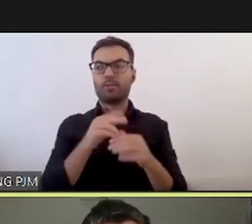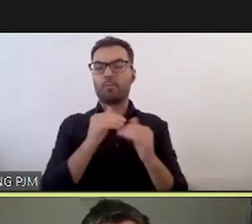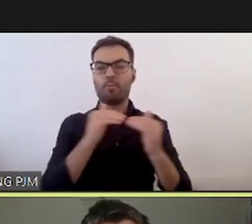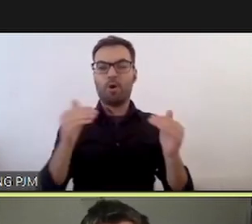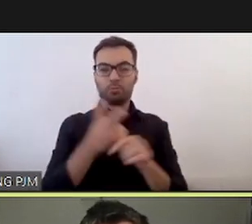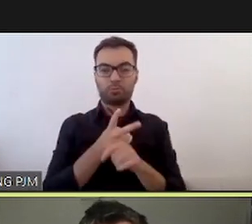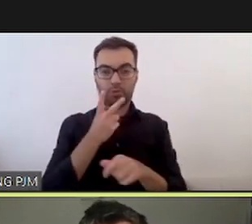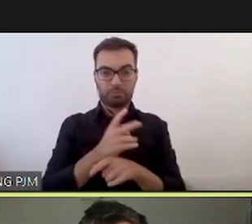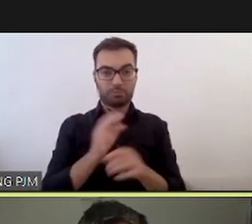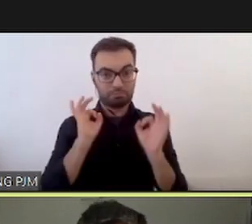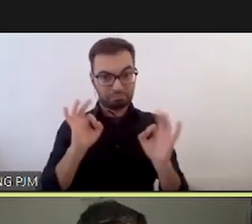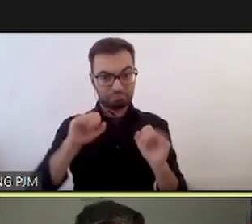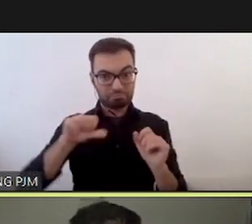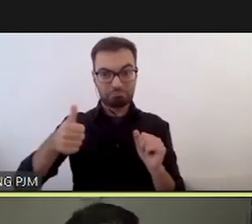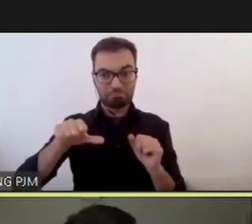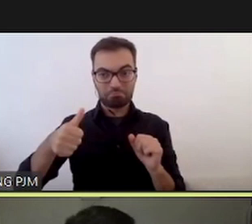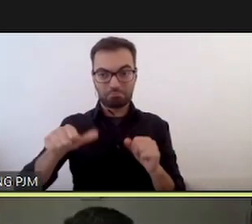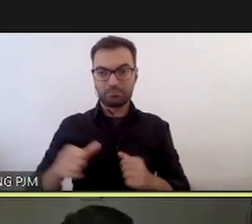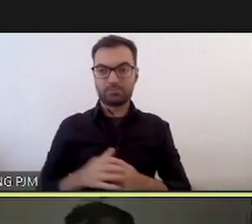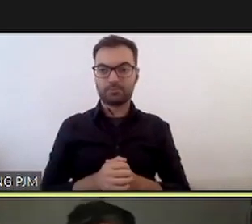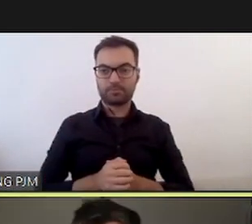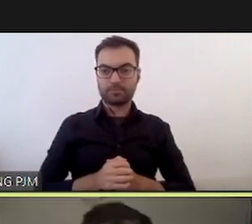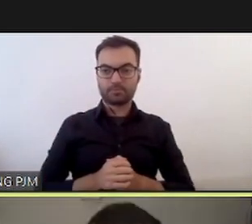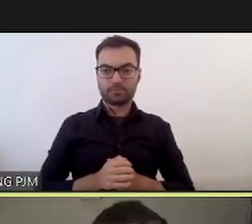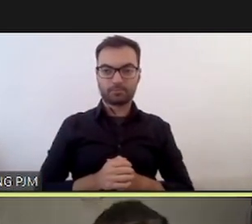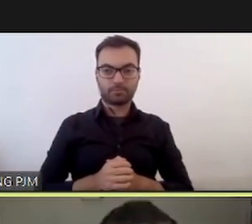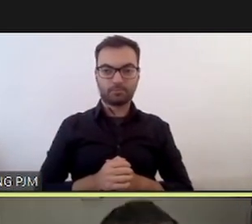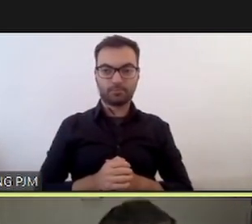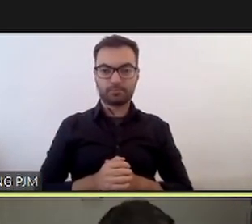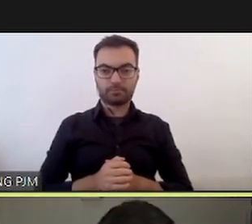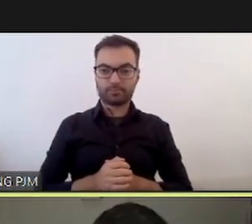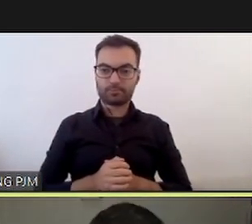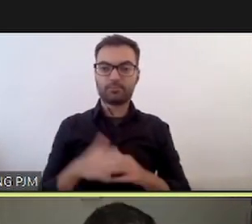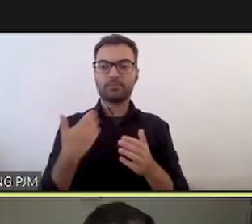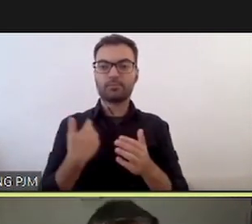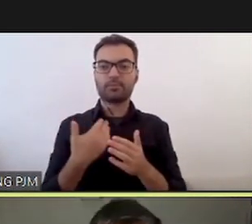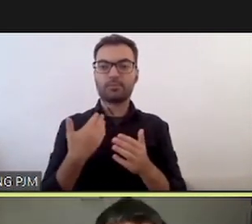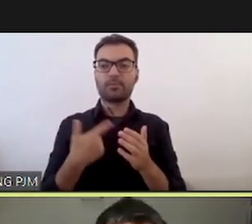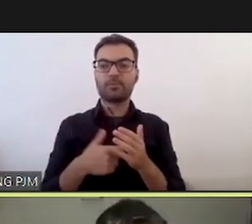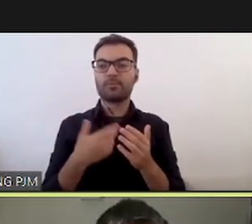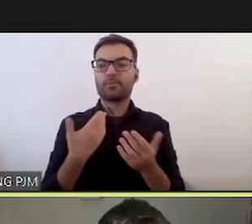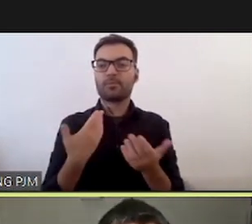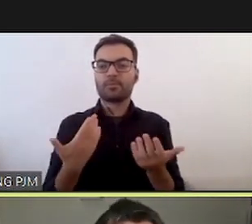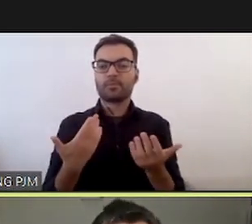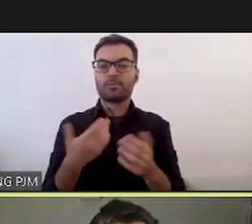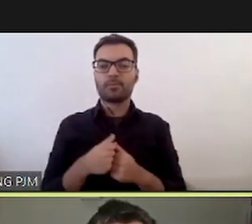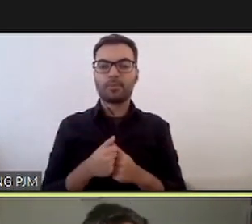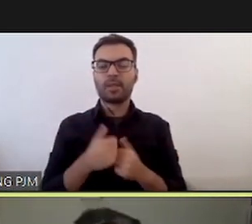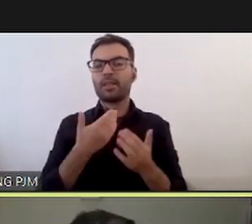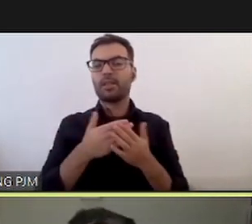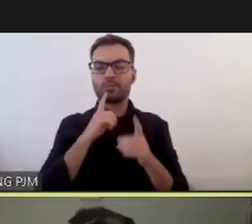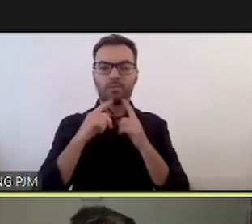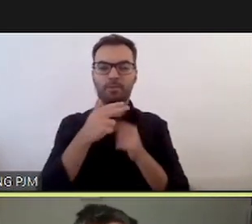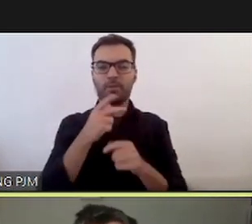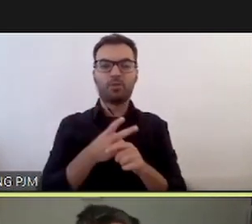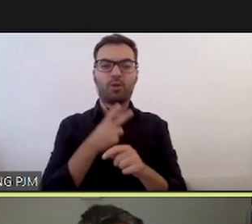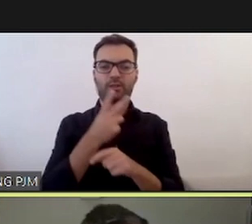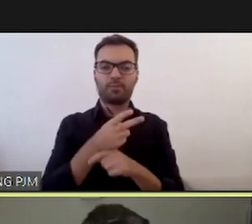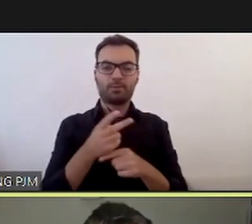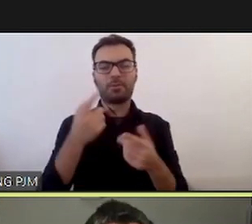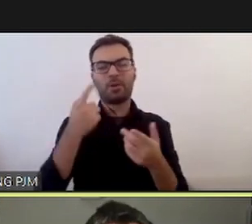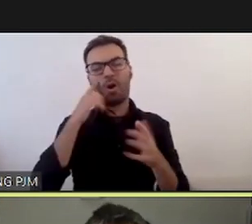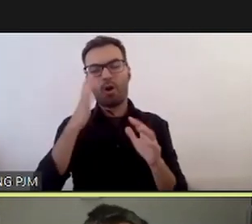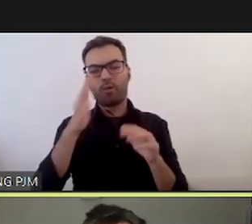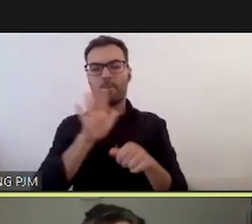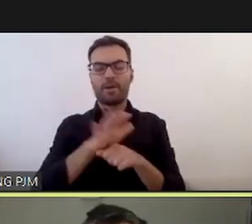accessibility of those pages. Why we're talking about accessibility, approximately 15% of the